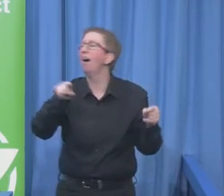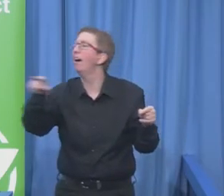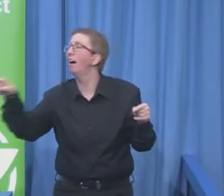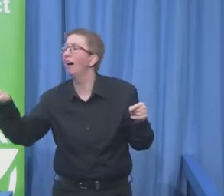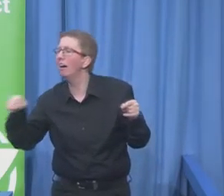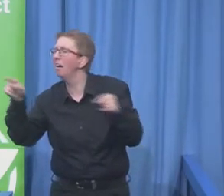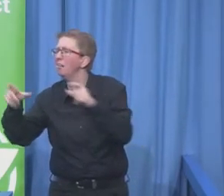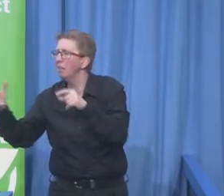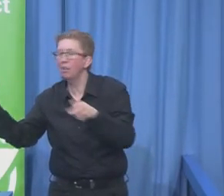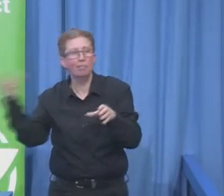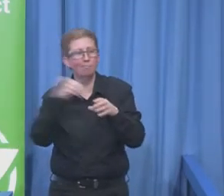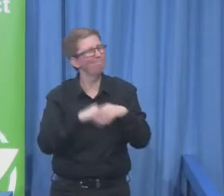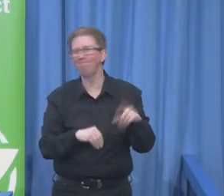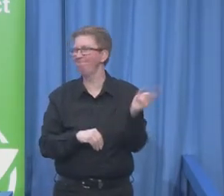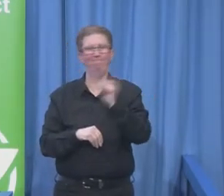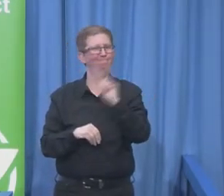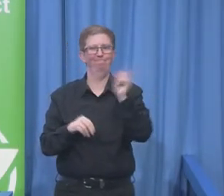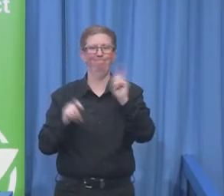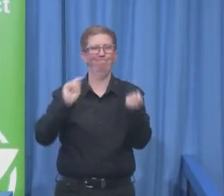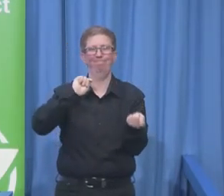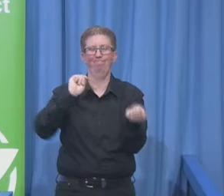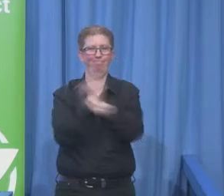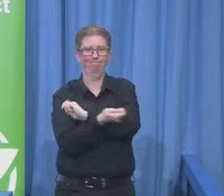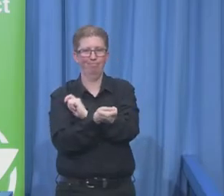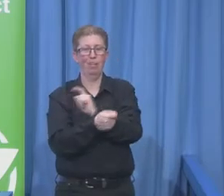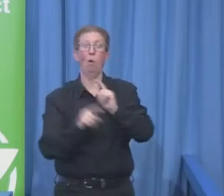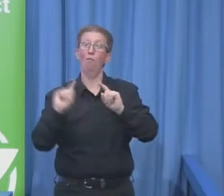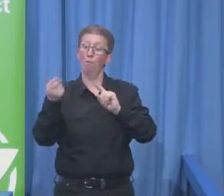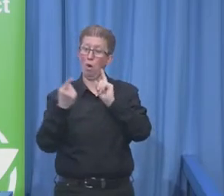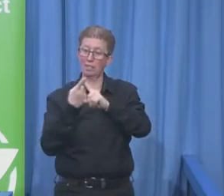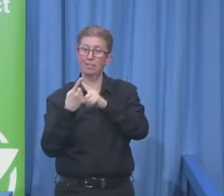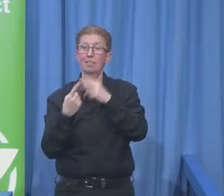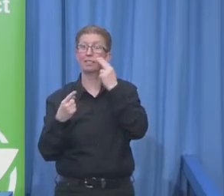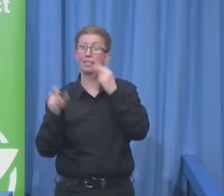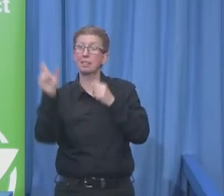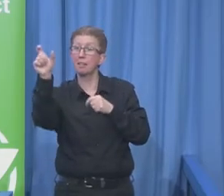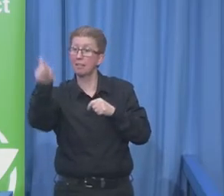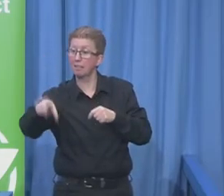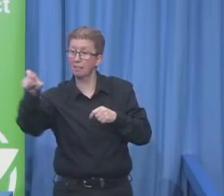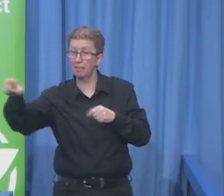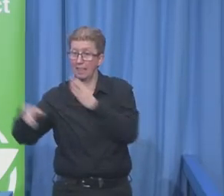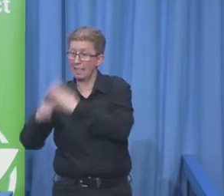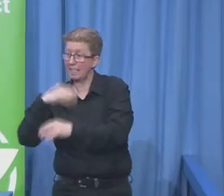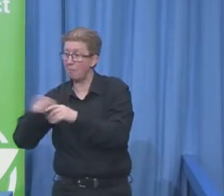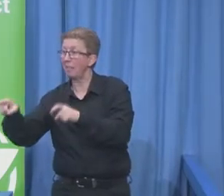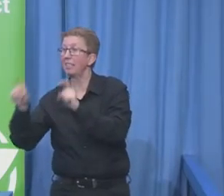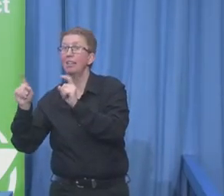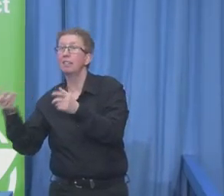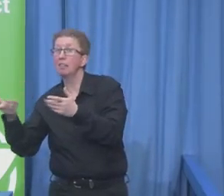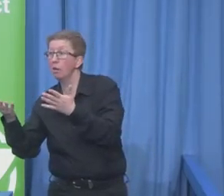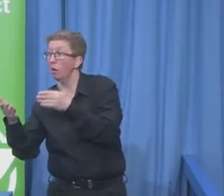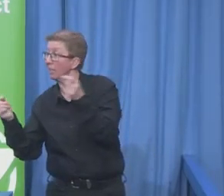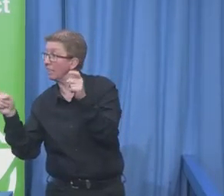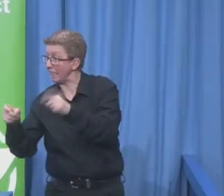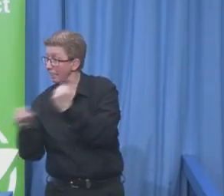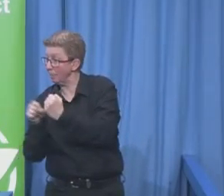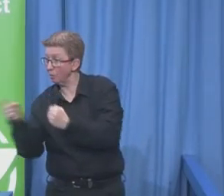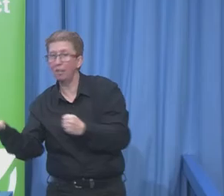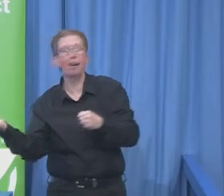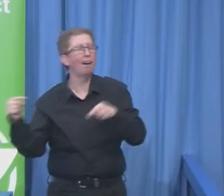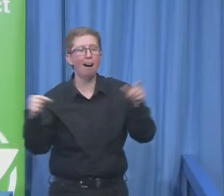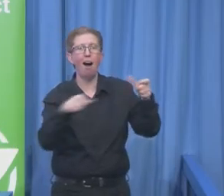some persons with spinal cord injuries in, with the airlines. We've placed one deaf and blind person,